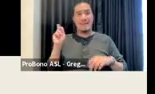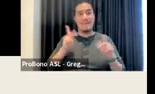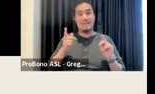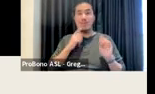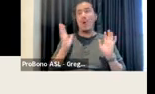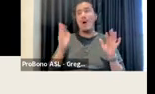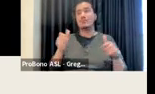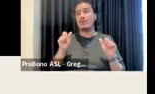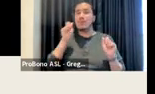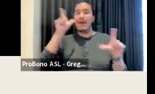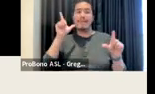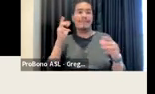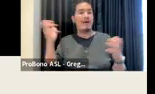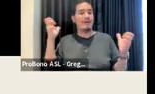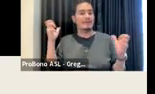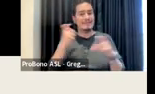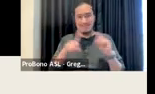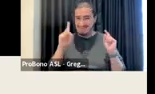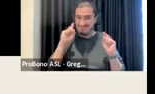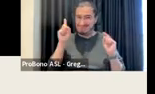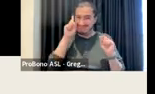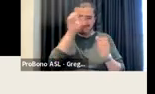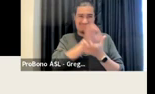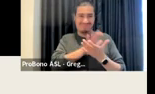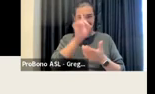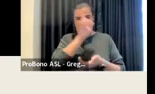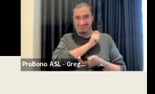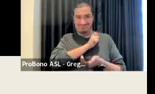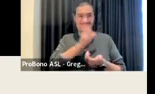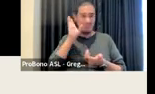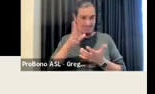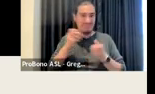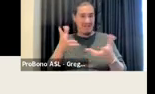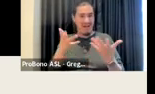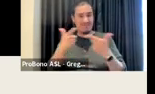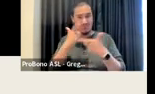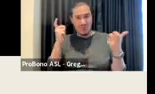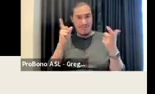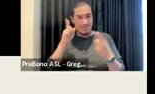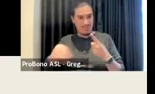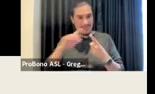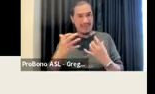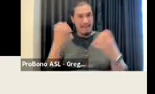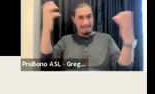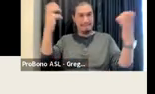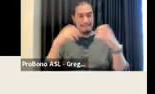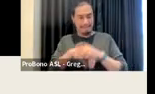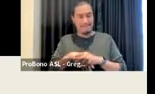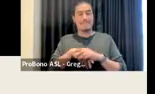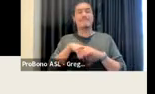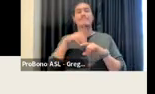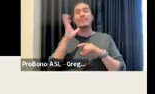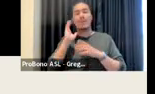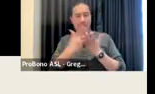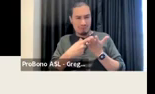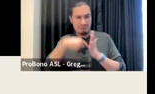think personally traumatizes the audience. So the difference between conflict and trauma, we're going to talk about later, but I just wanted to jump